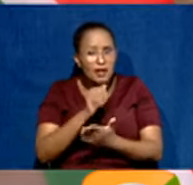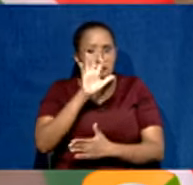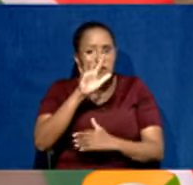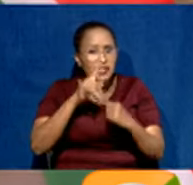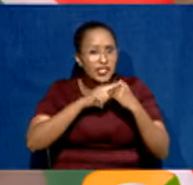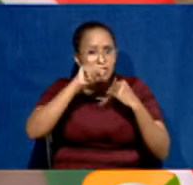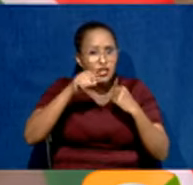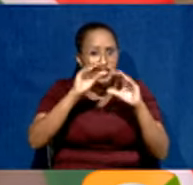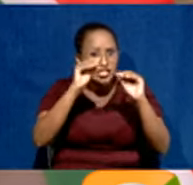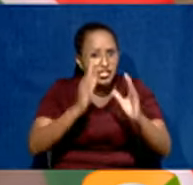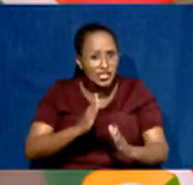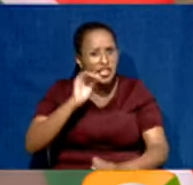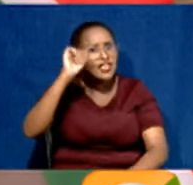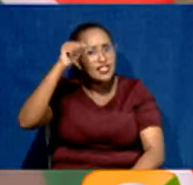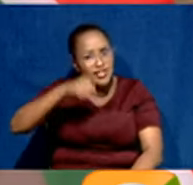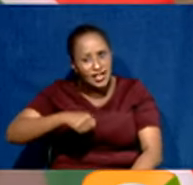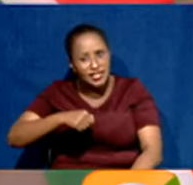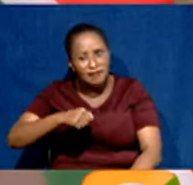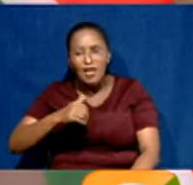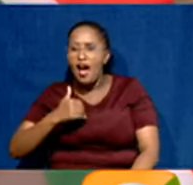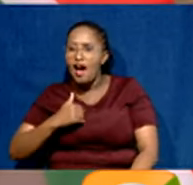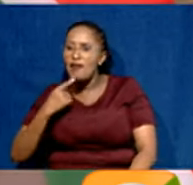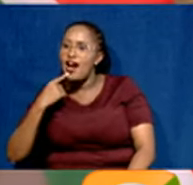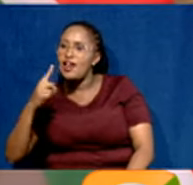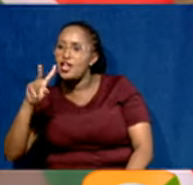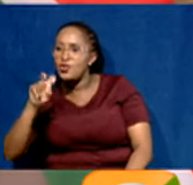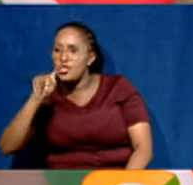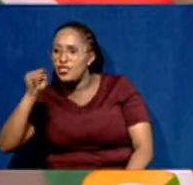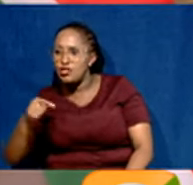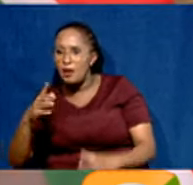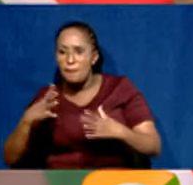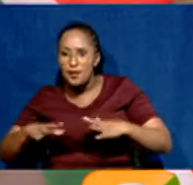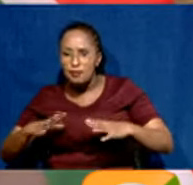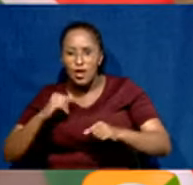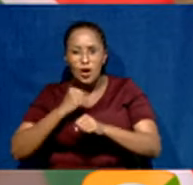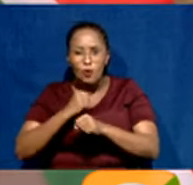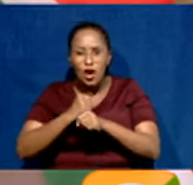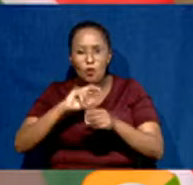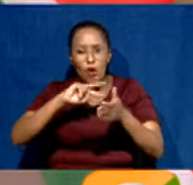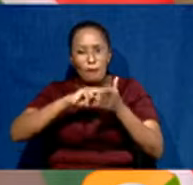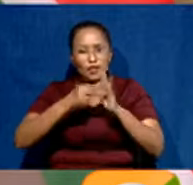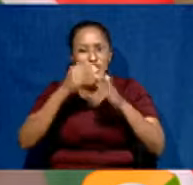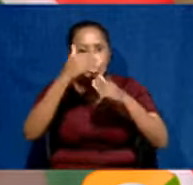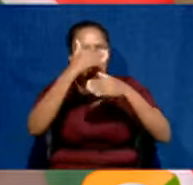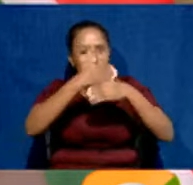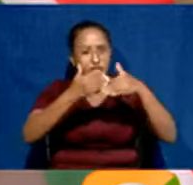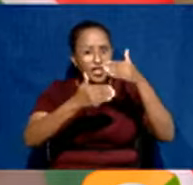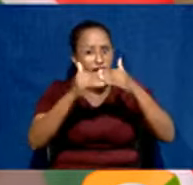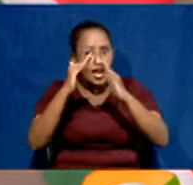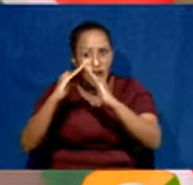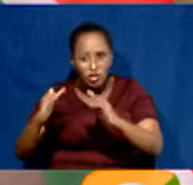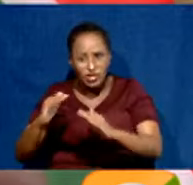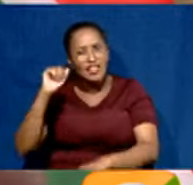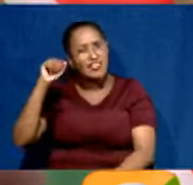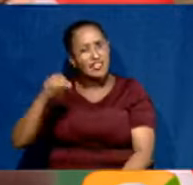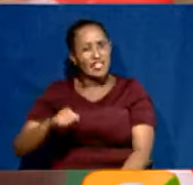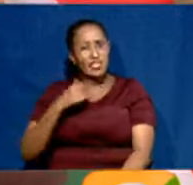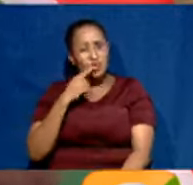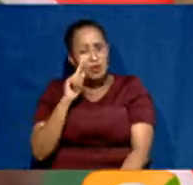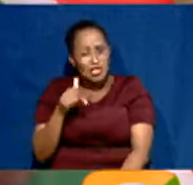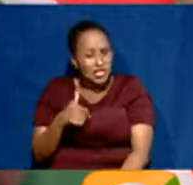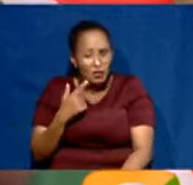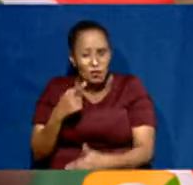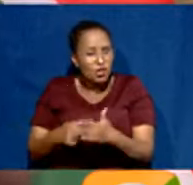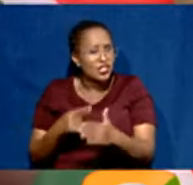teachers? Yes. Are there 120,000 people working in our housing program? Yes. Mm. So as to